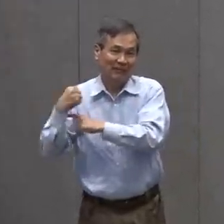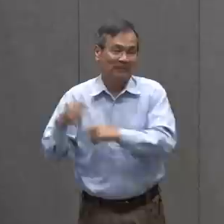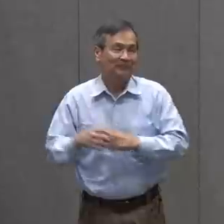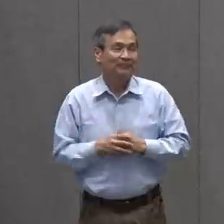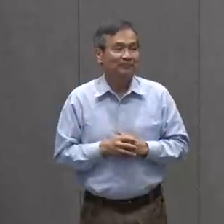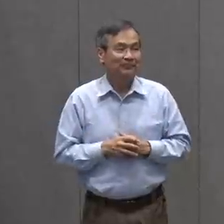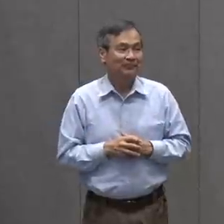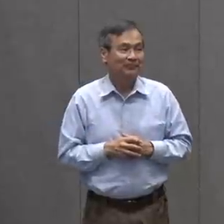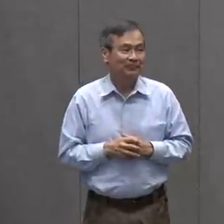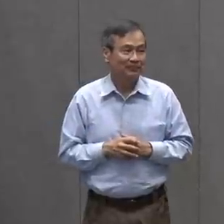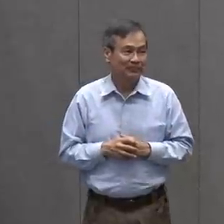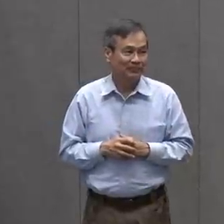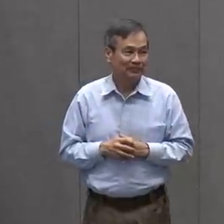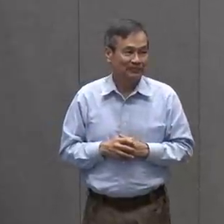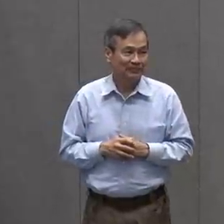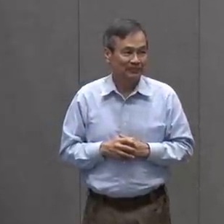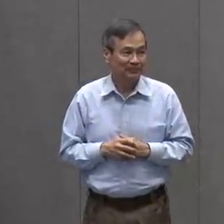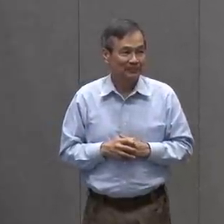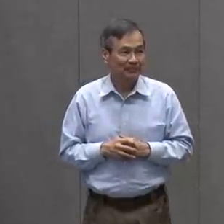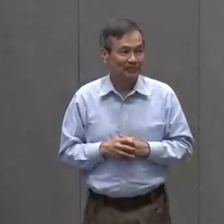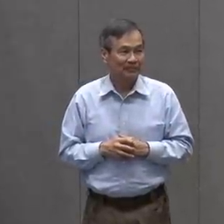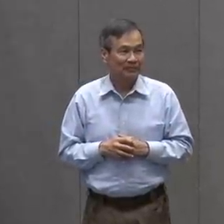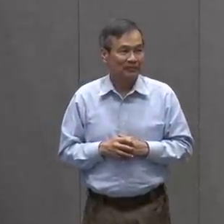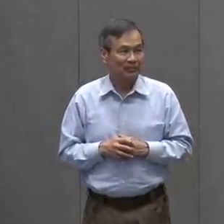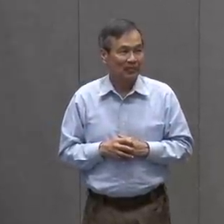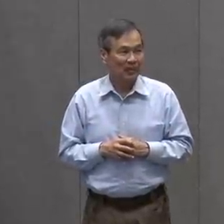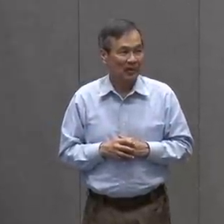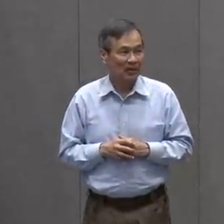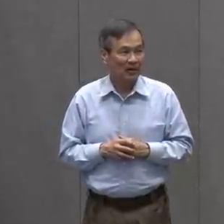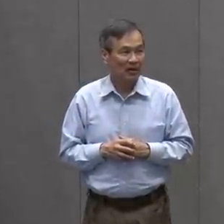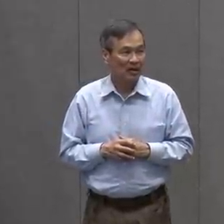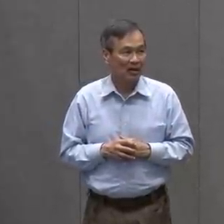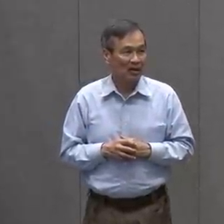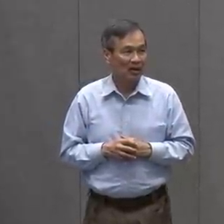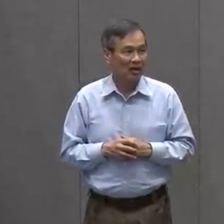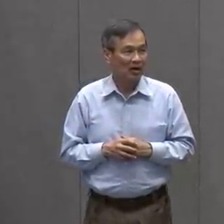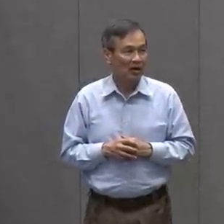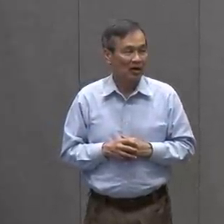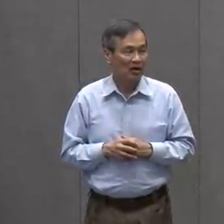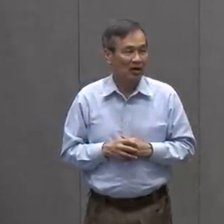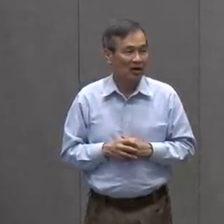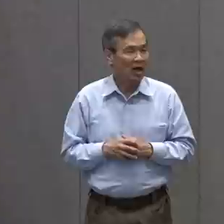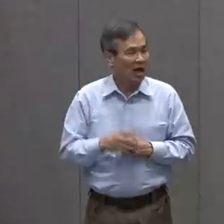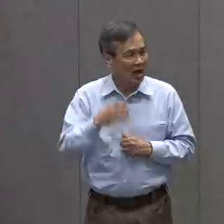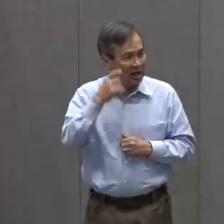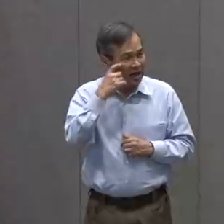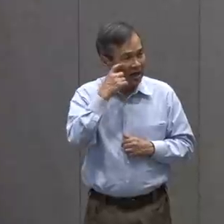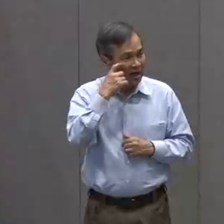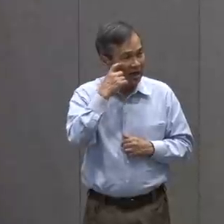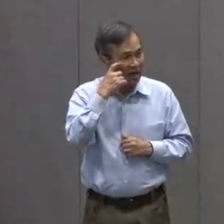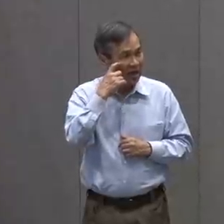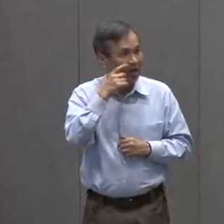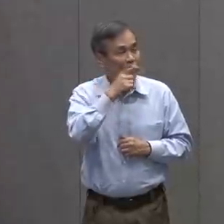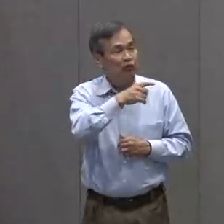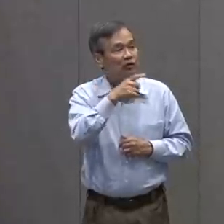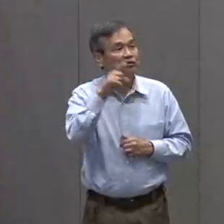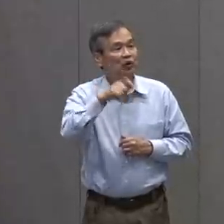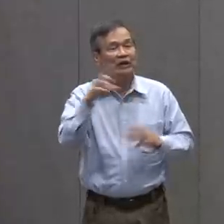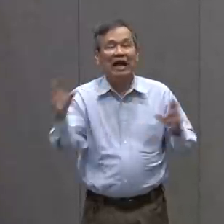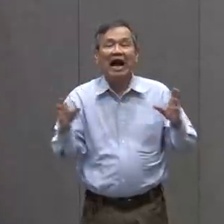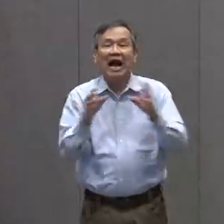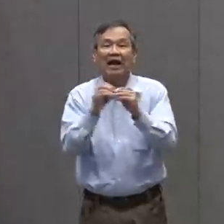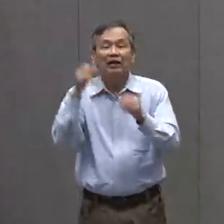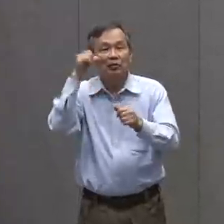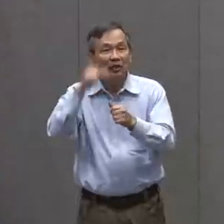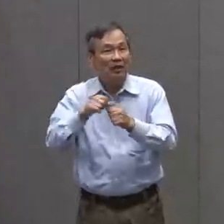I got 6. You know what? Wait. I think I should have won that hand. Why? You never said the total.